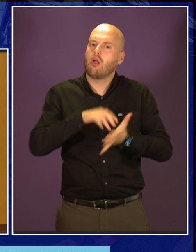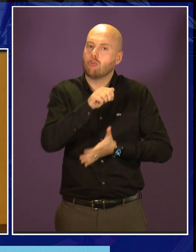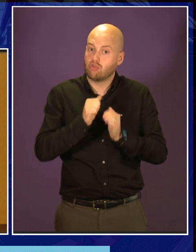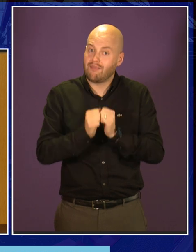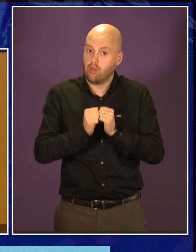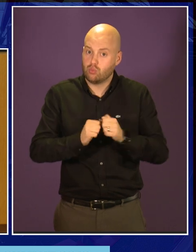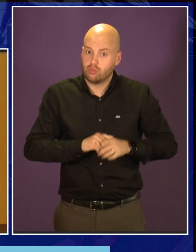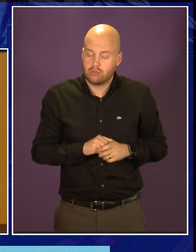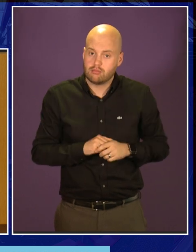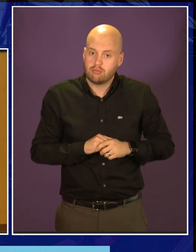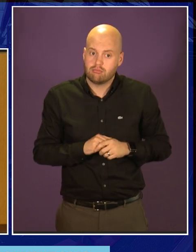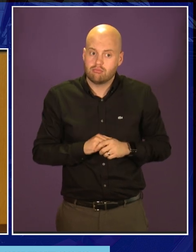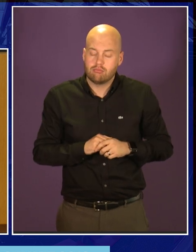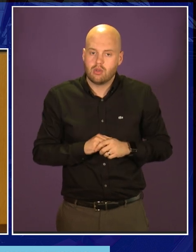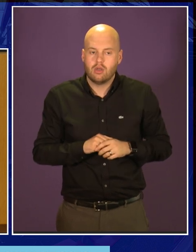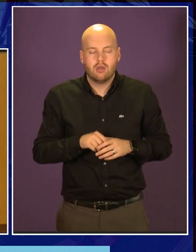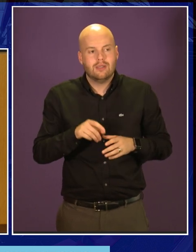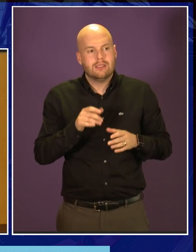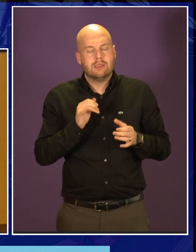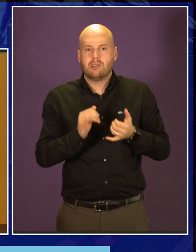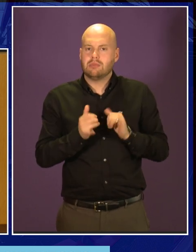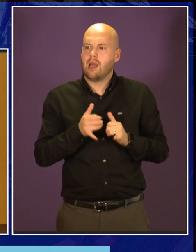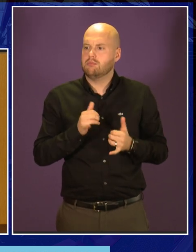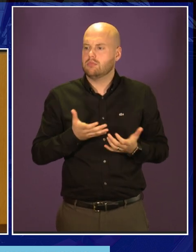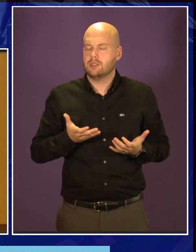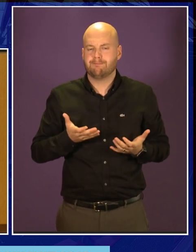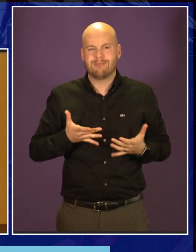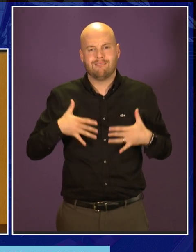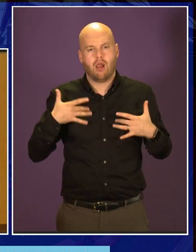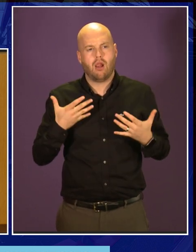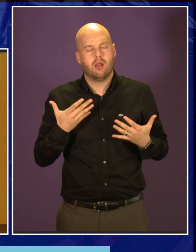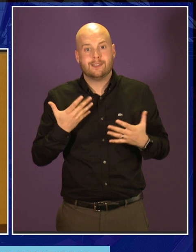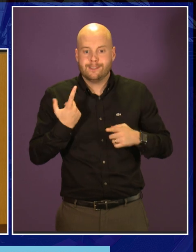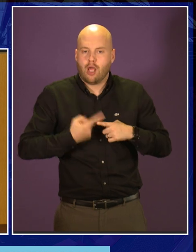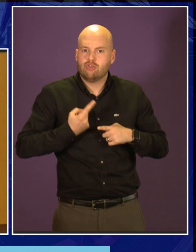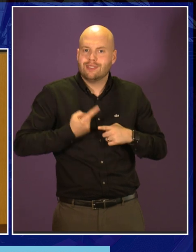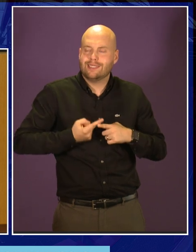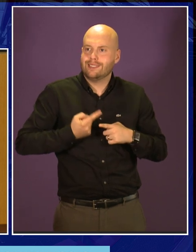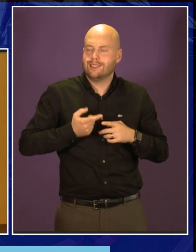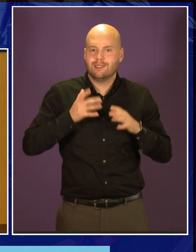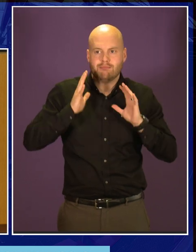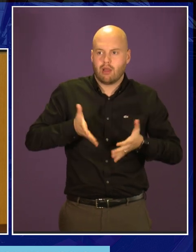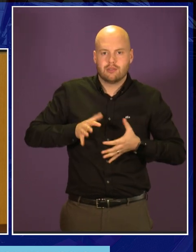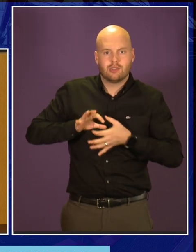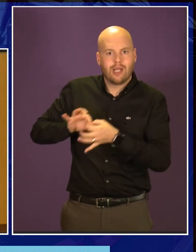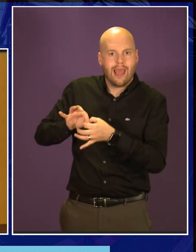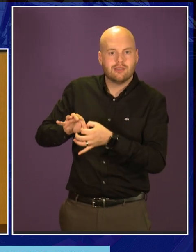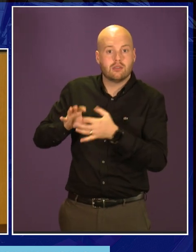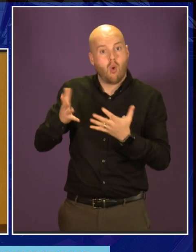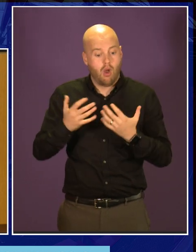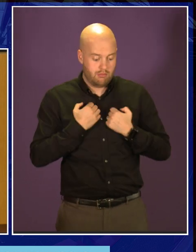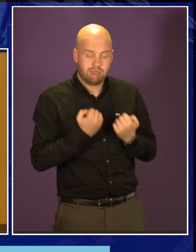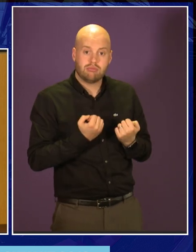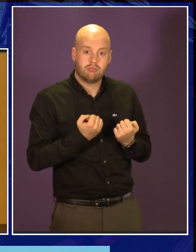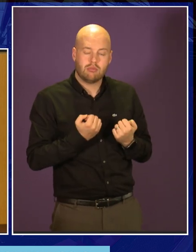to me that there are moments in time when it feels like there is an urgency around connectedness and interconnectedness. Such a moment